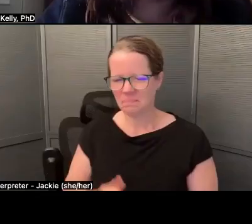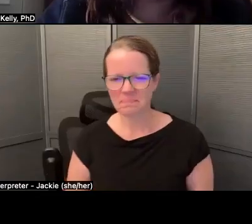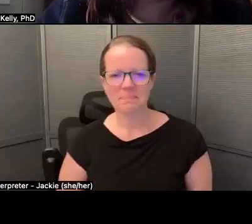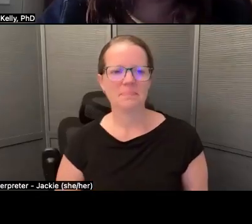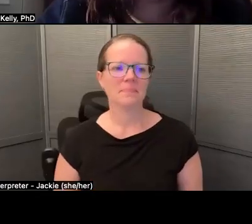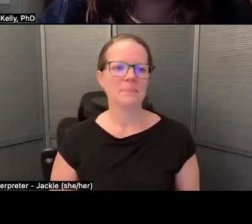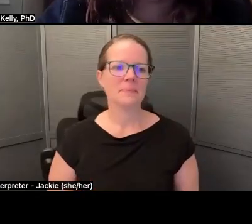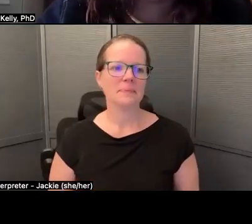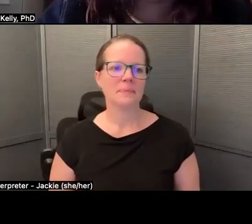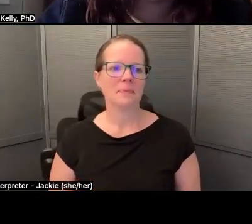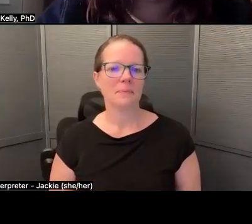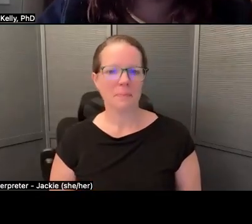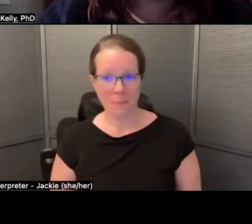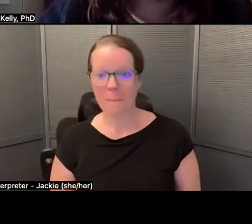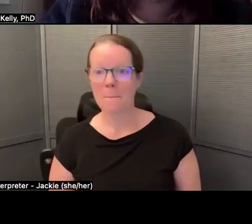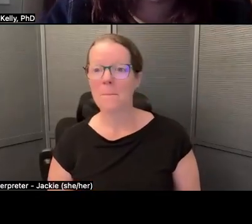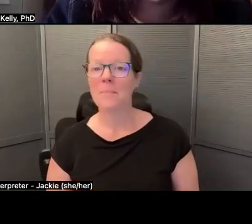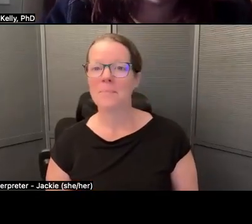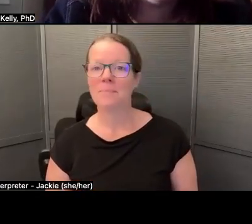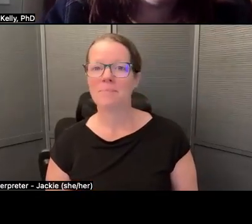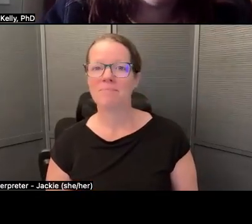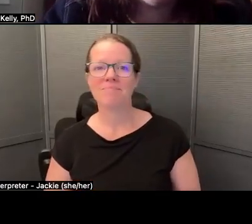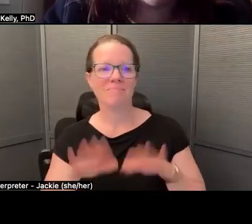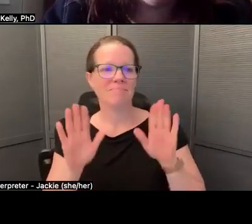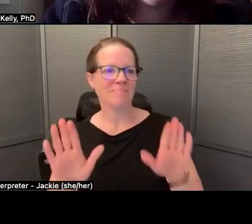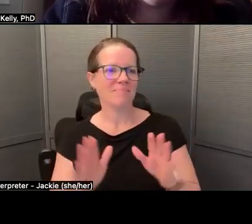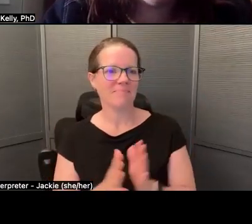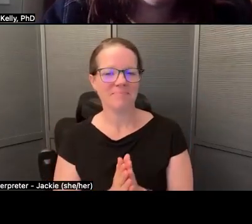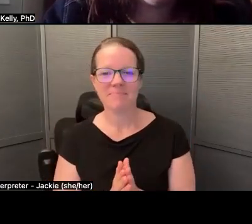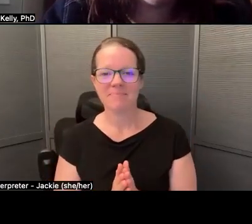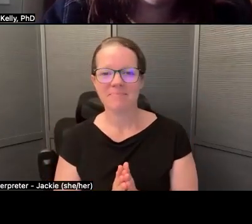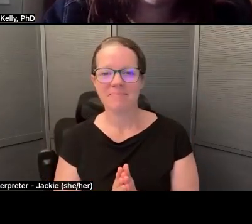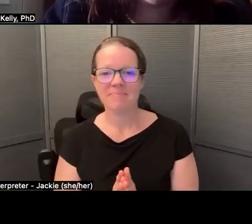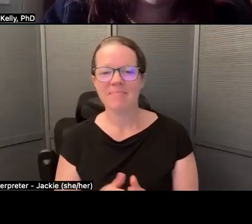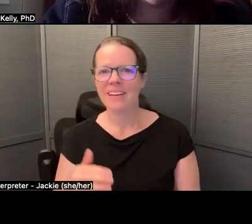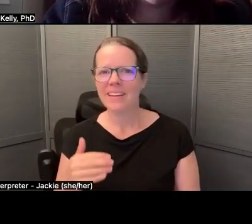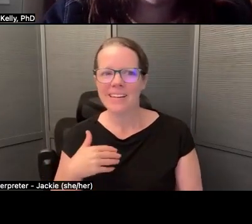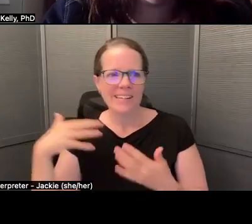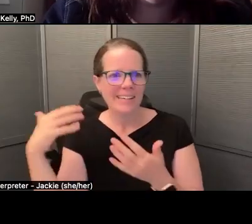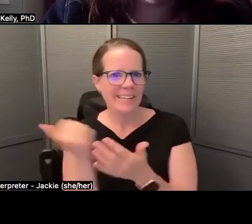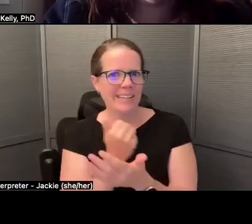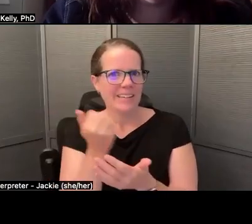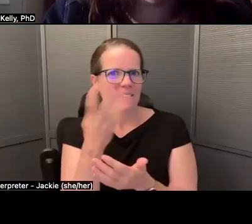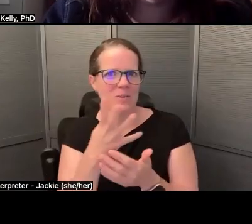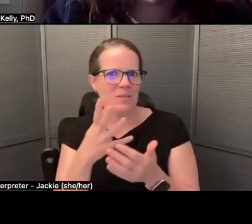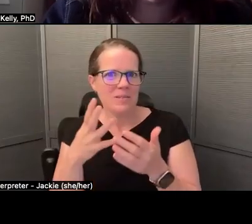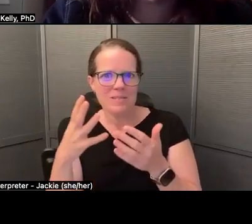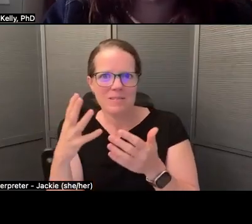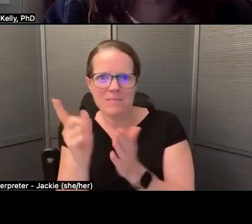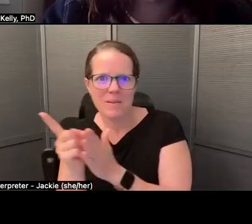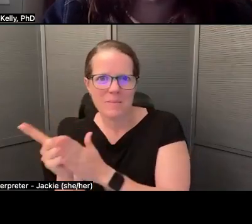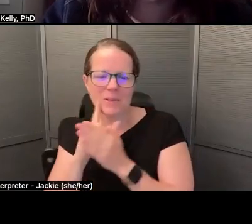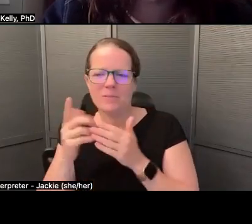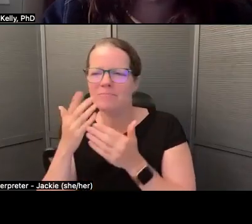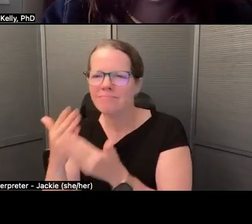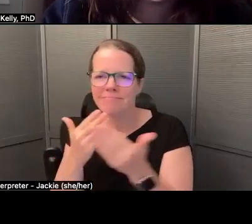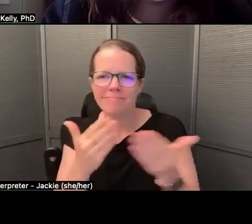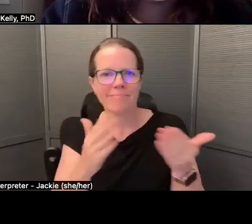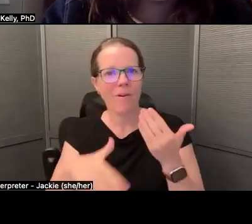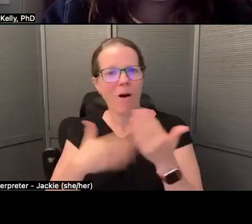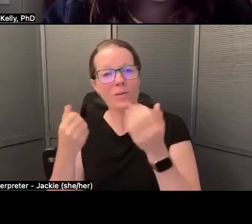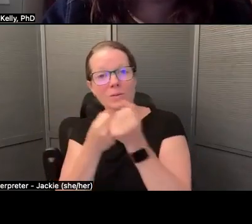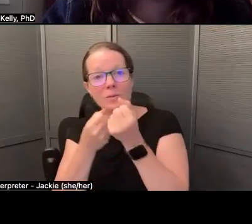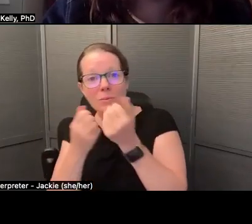Fantastic. So we would like to spend a few moments thanking the people who prepared for this event today, our supporters